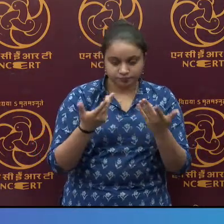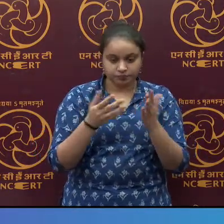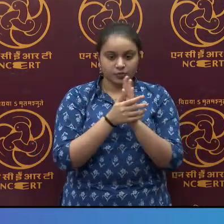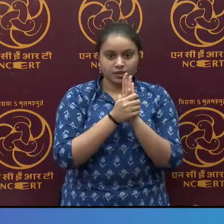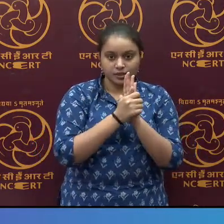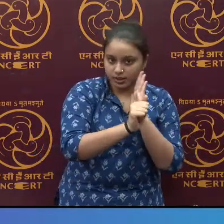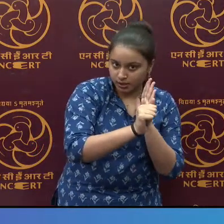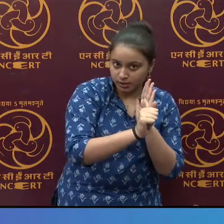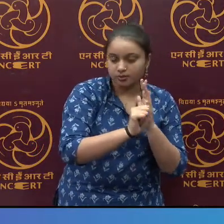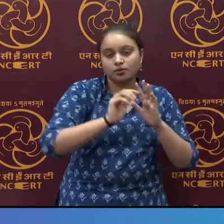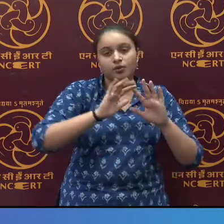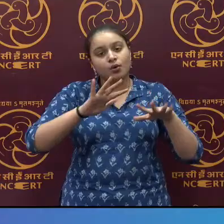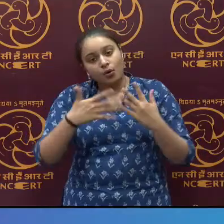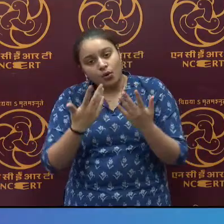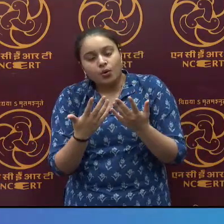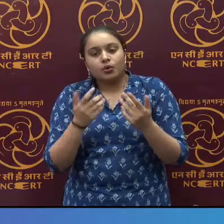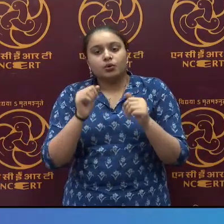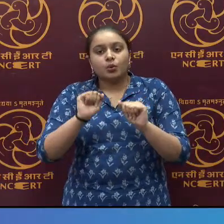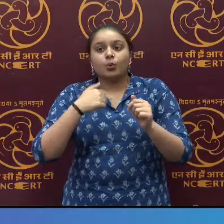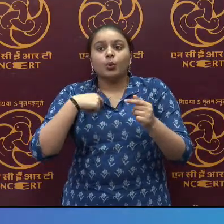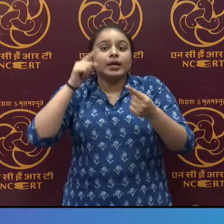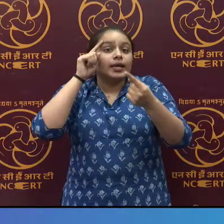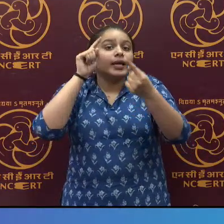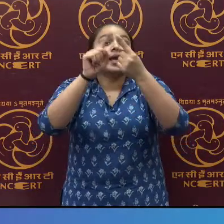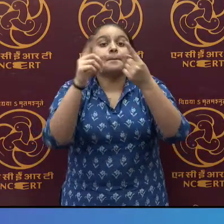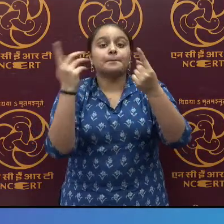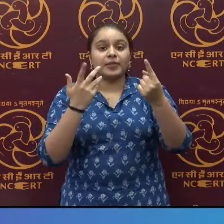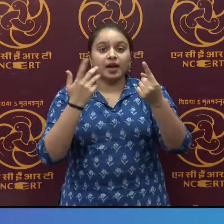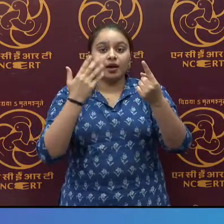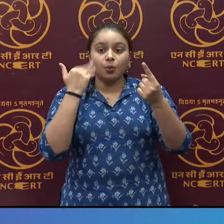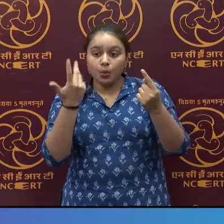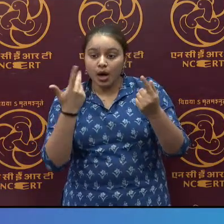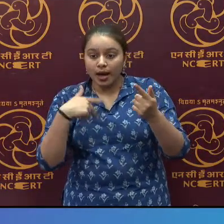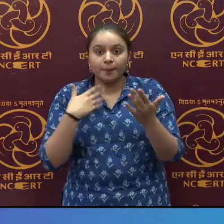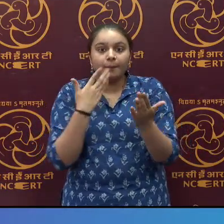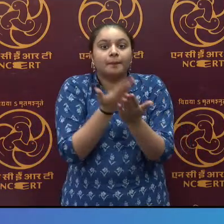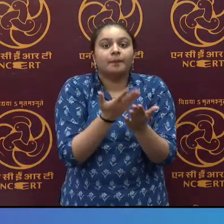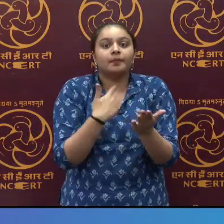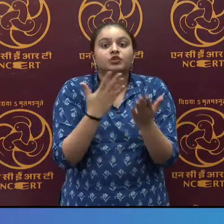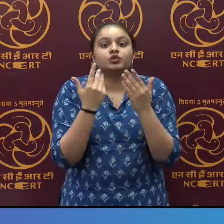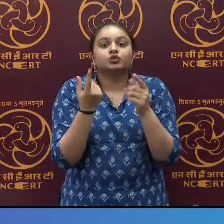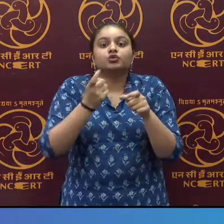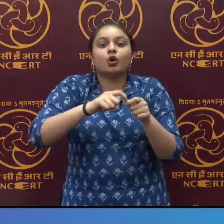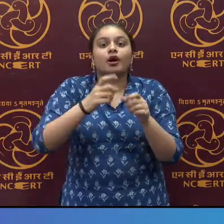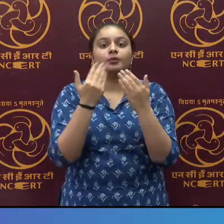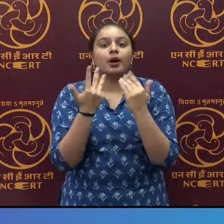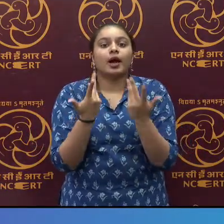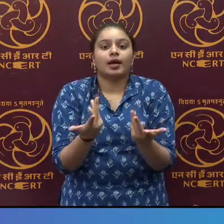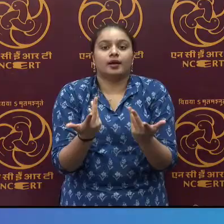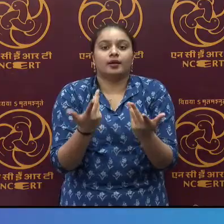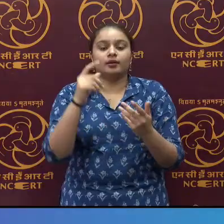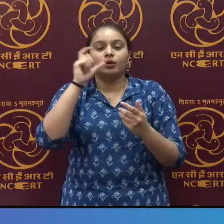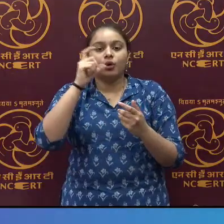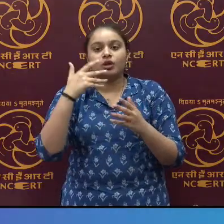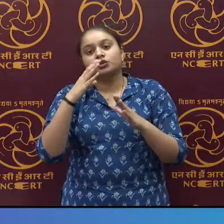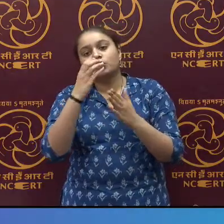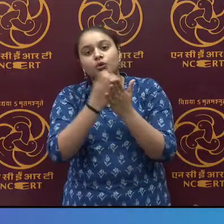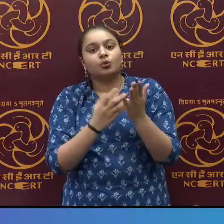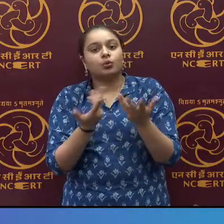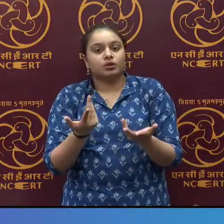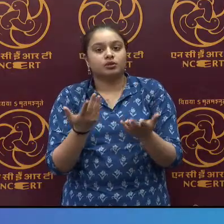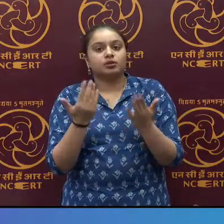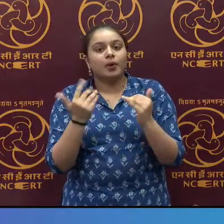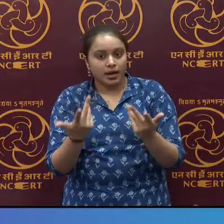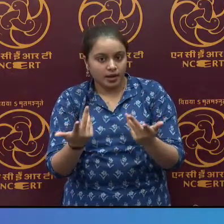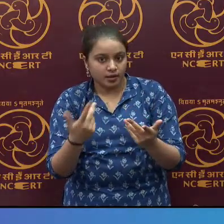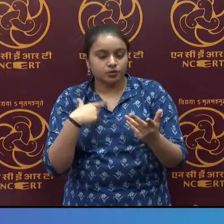set, and also I'll talk about the ambition, why I want to get admitted to that particular college or that particular course. So there is a